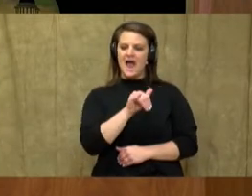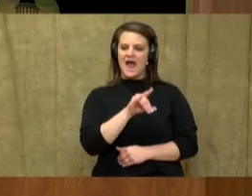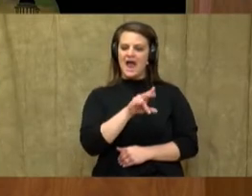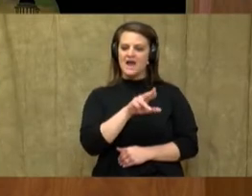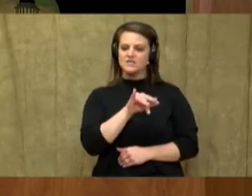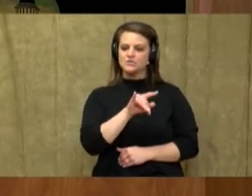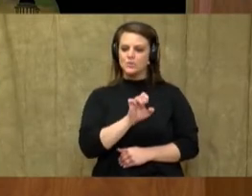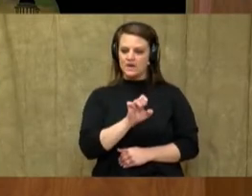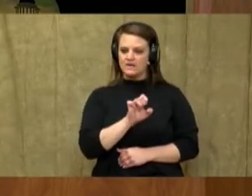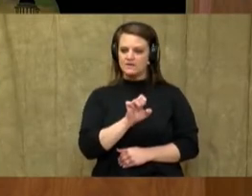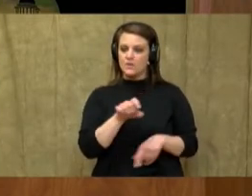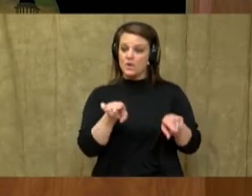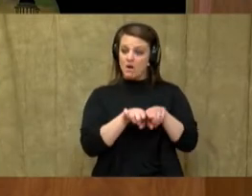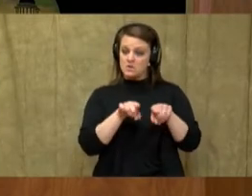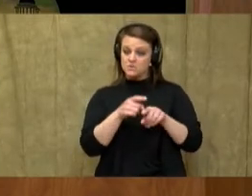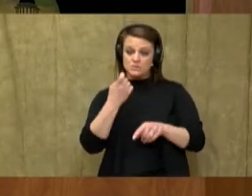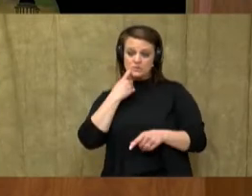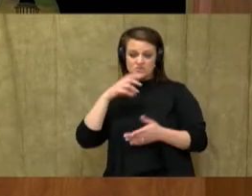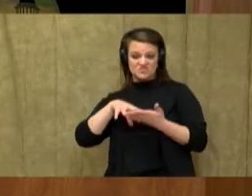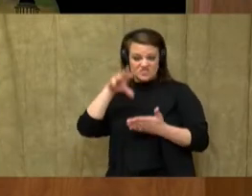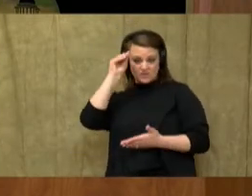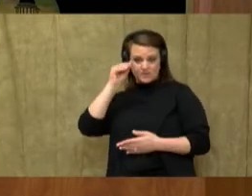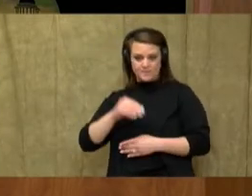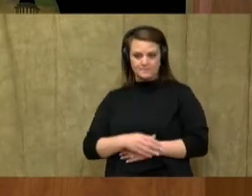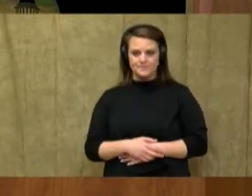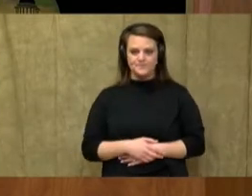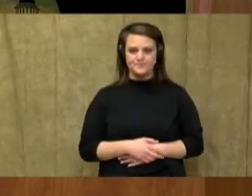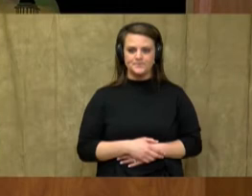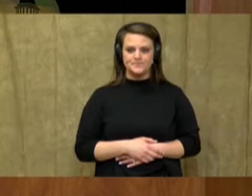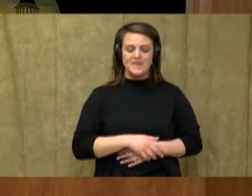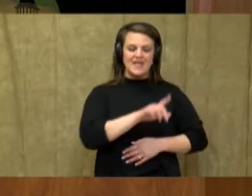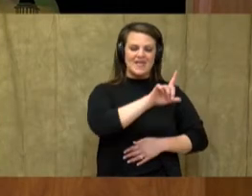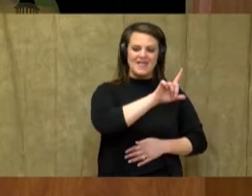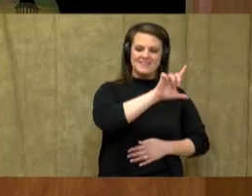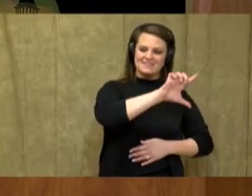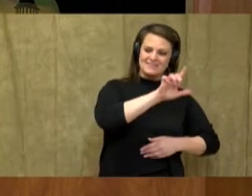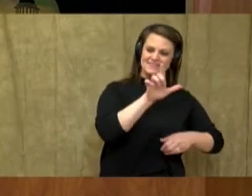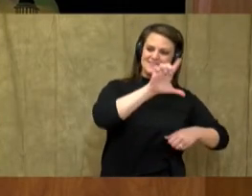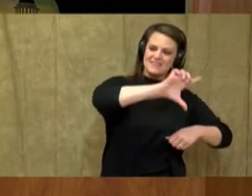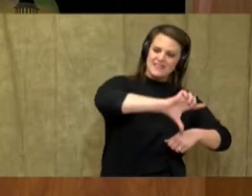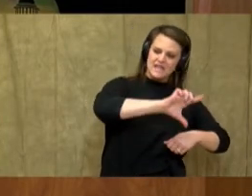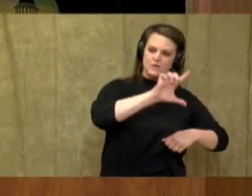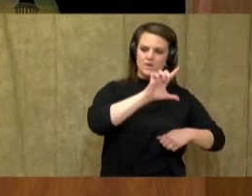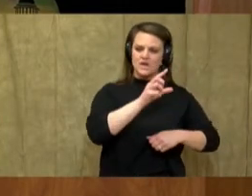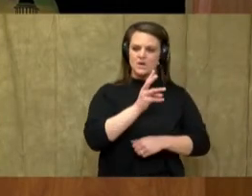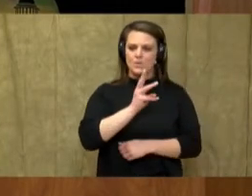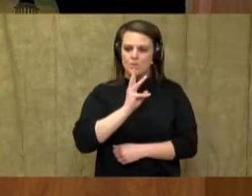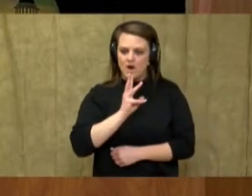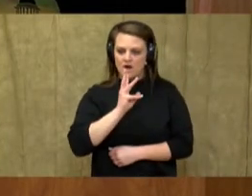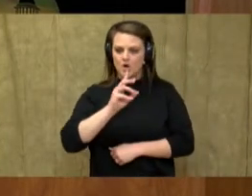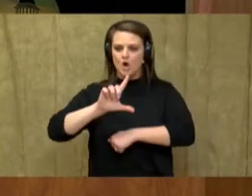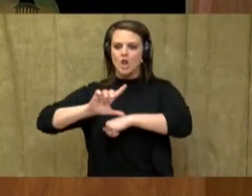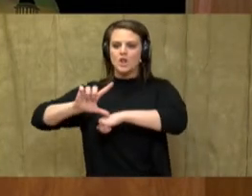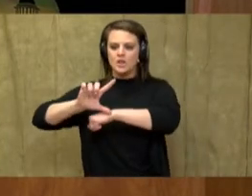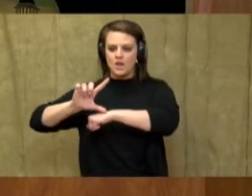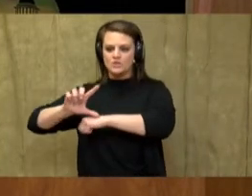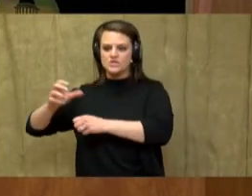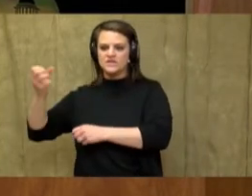just learned this one also. We have liquid, water, lotion, and shake. And we have, remember